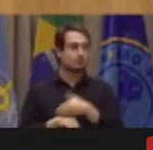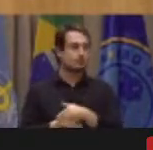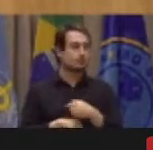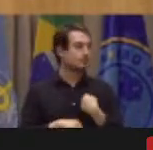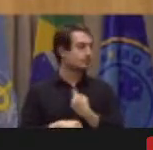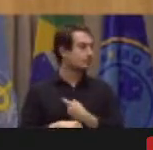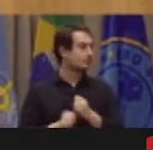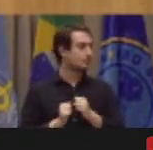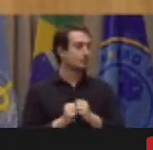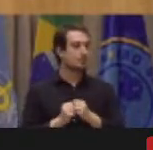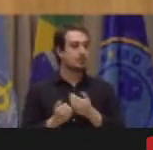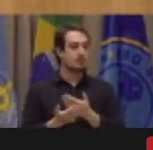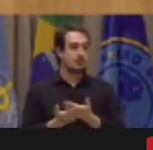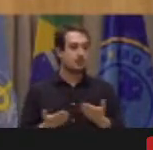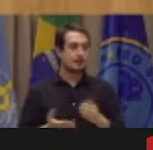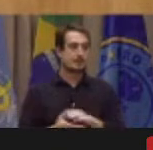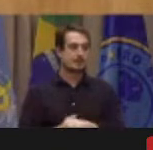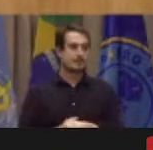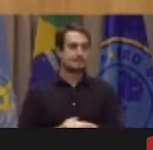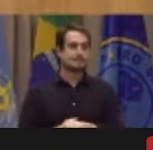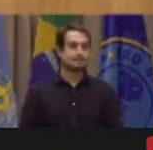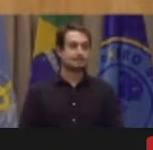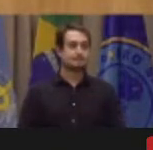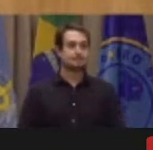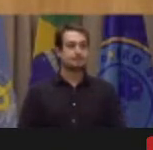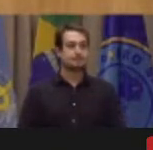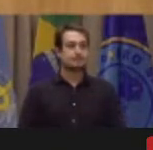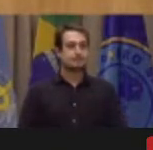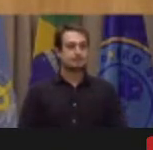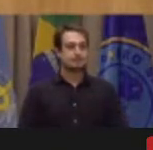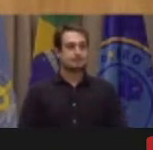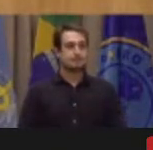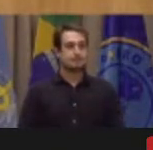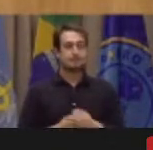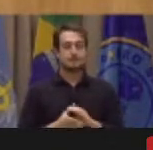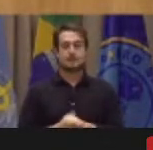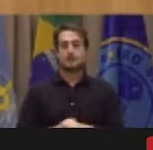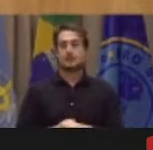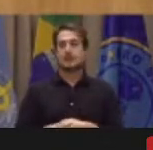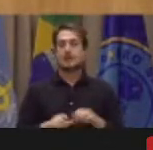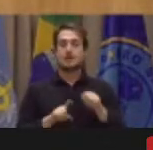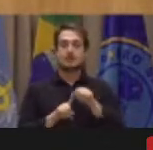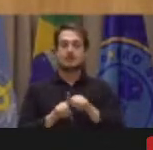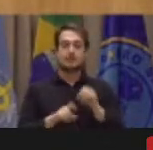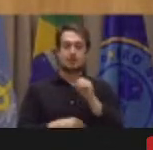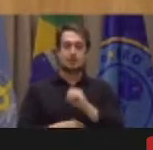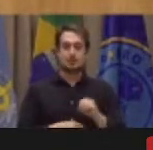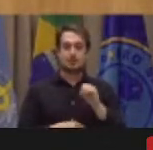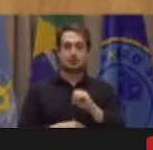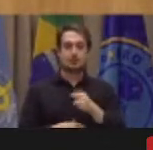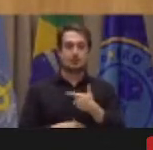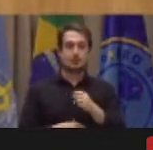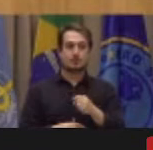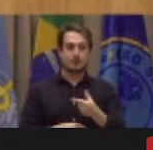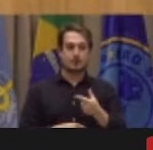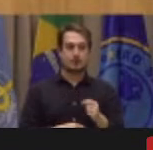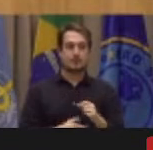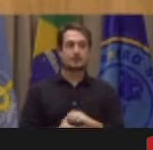He was the first one to participate, and Dr. Giuseppe was the first one to be there in October